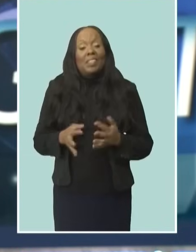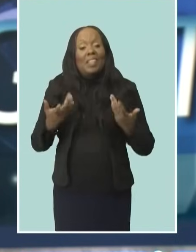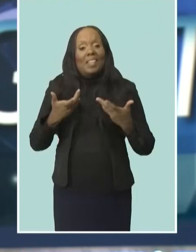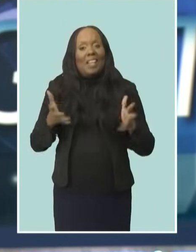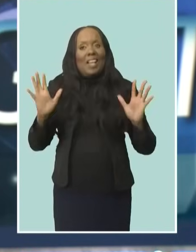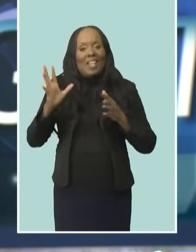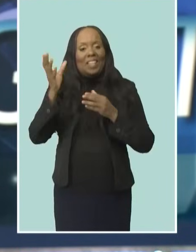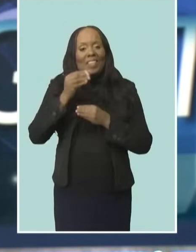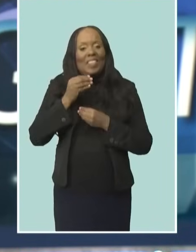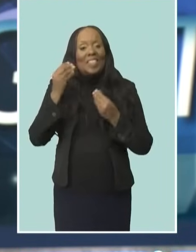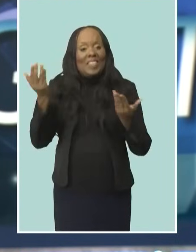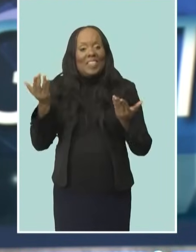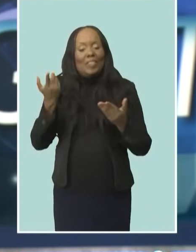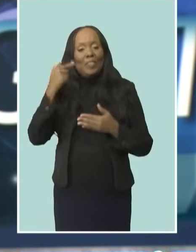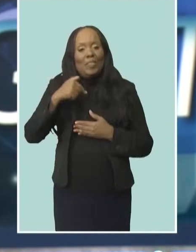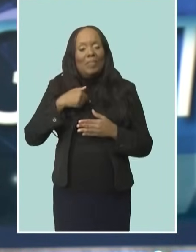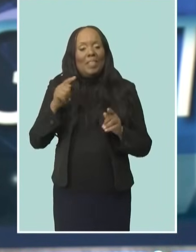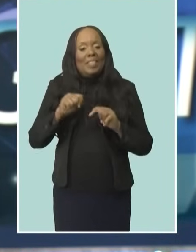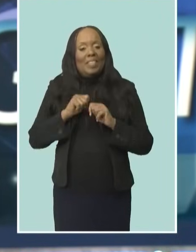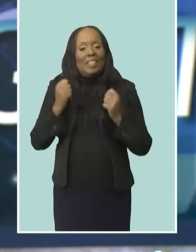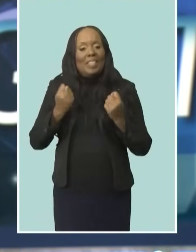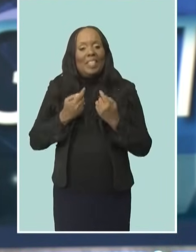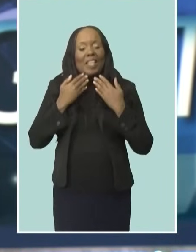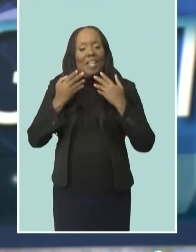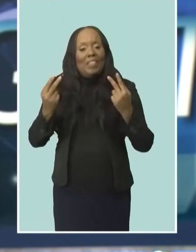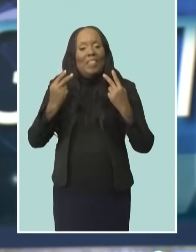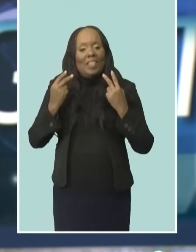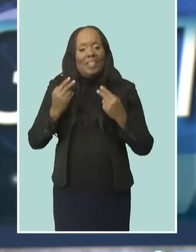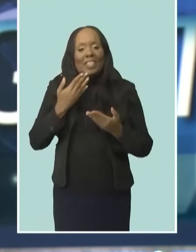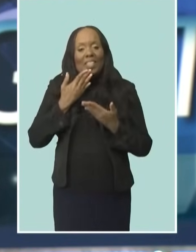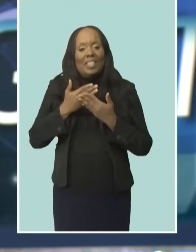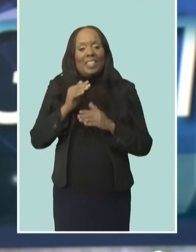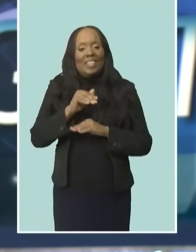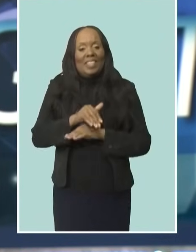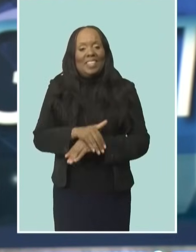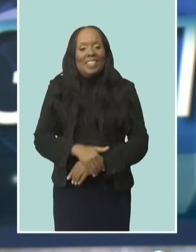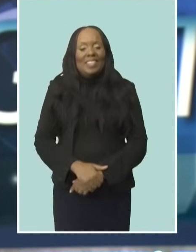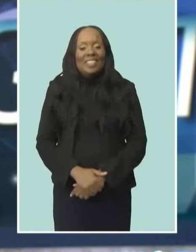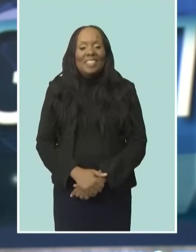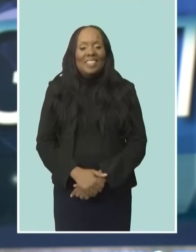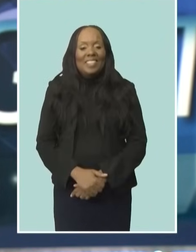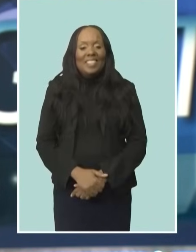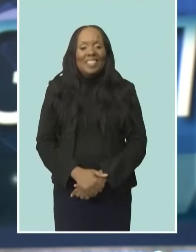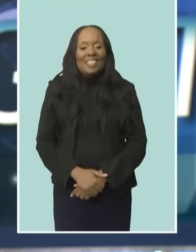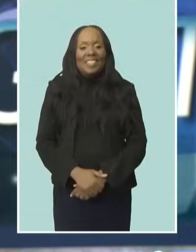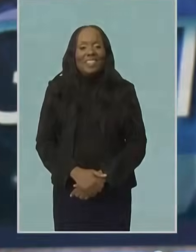that's our news for tonight. On behalf of the entire team, thank you so much for tuning in. Good night.